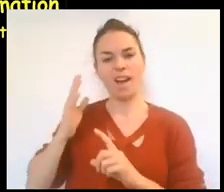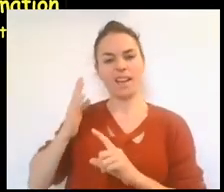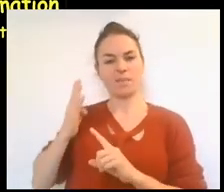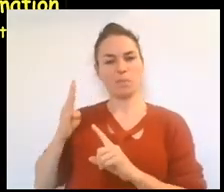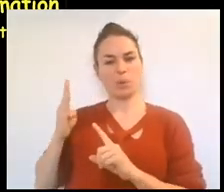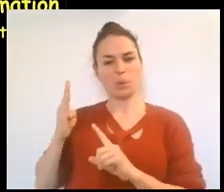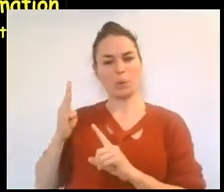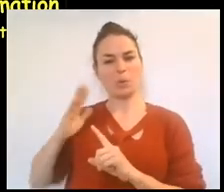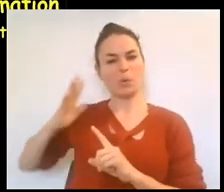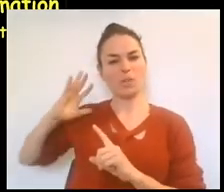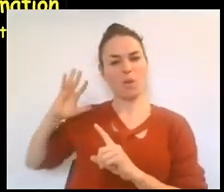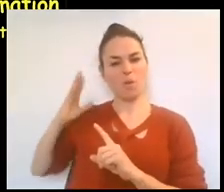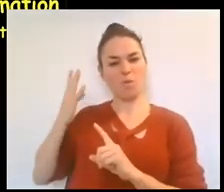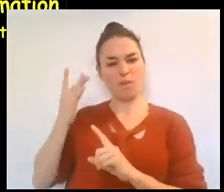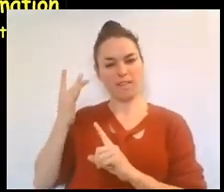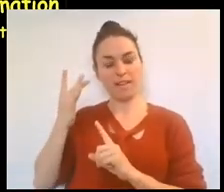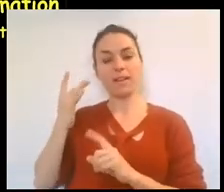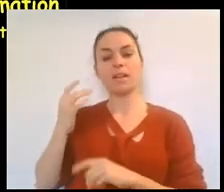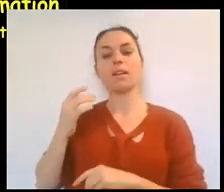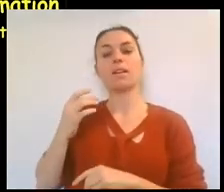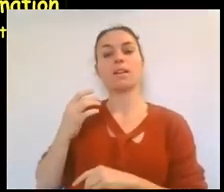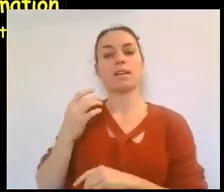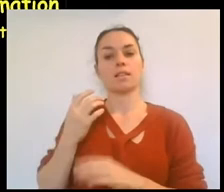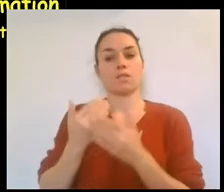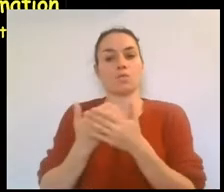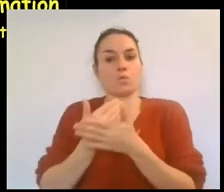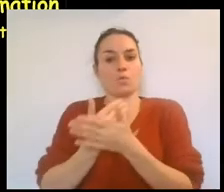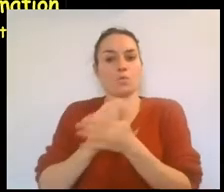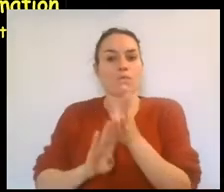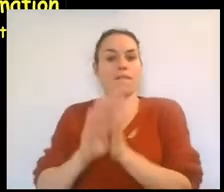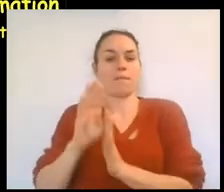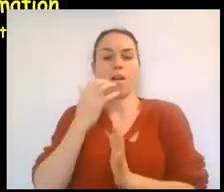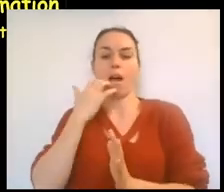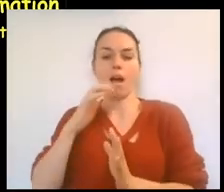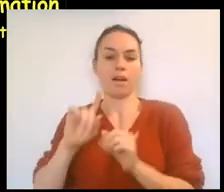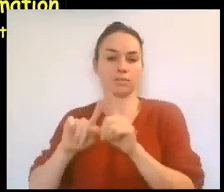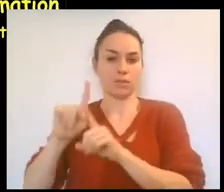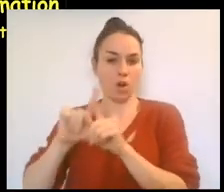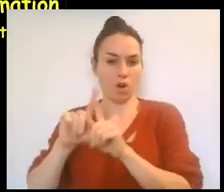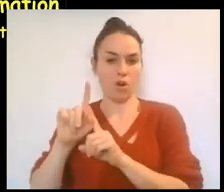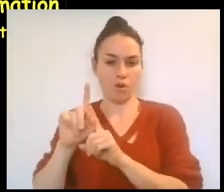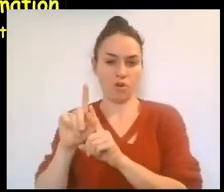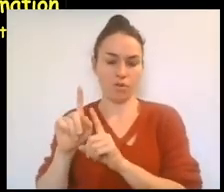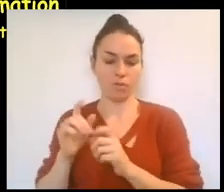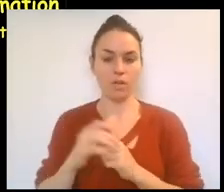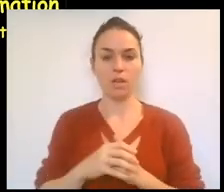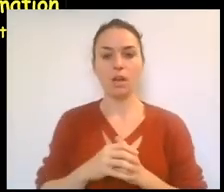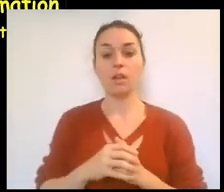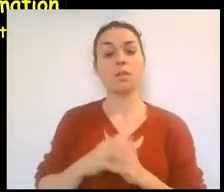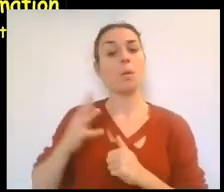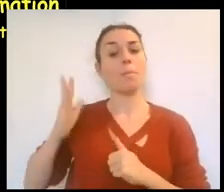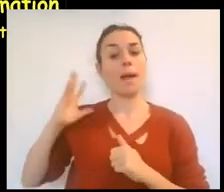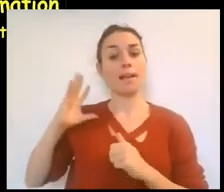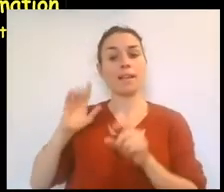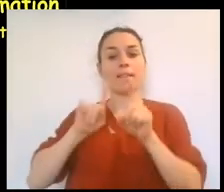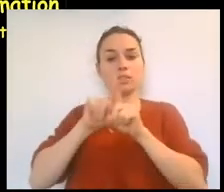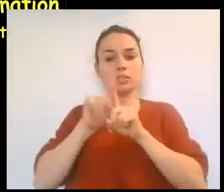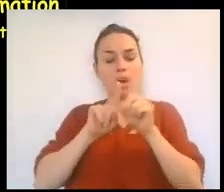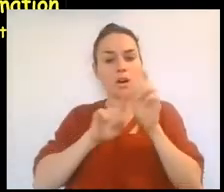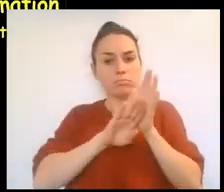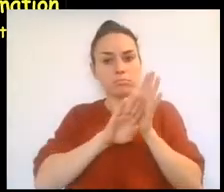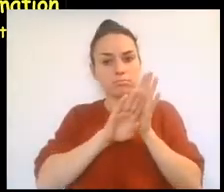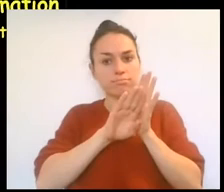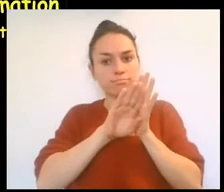because of hot stars that have recently formed. So stars were forming 2 billion